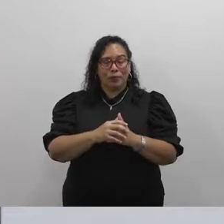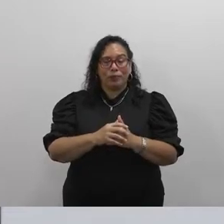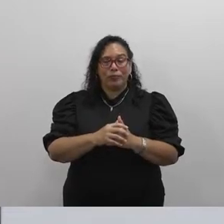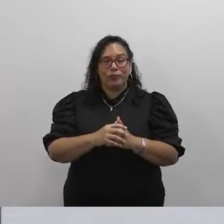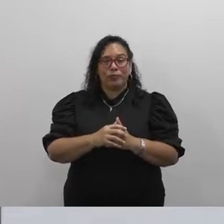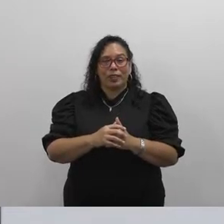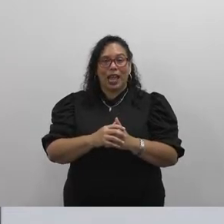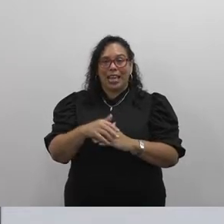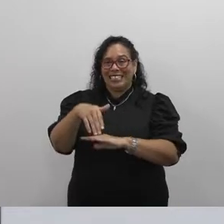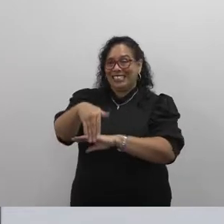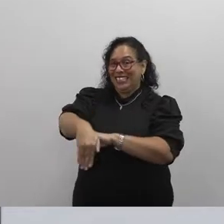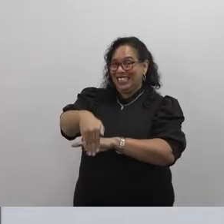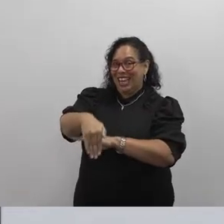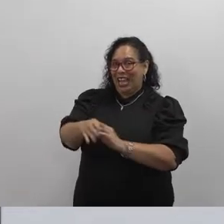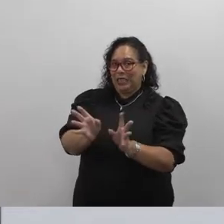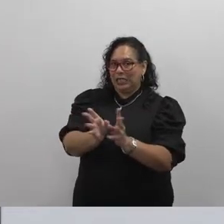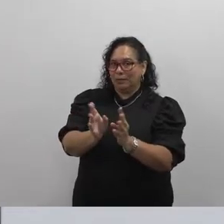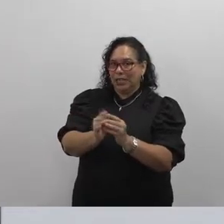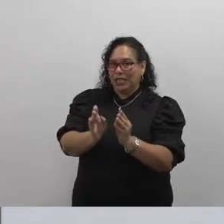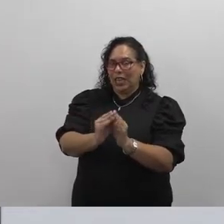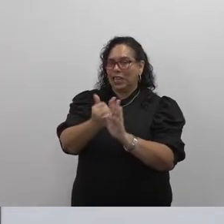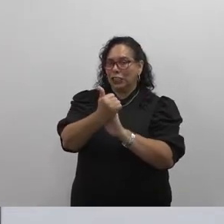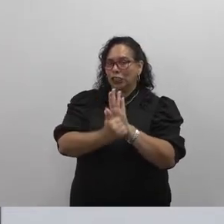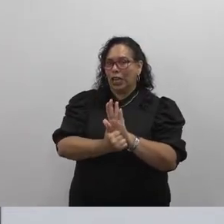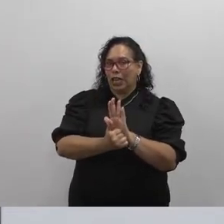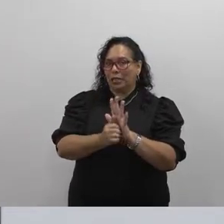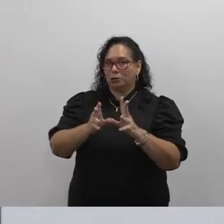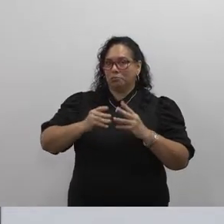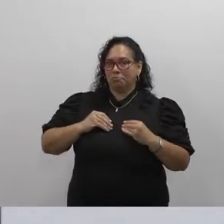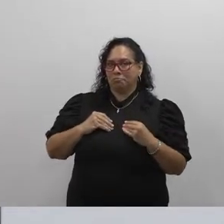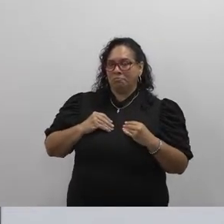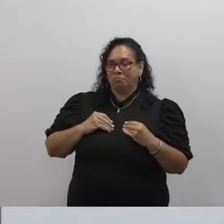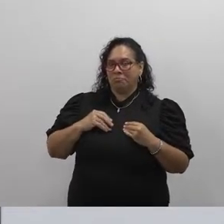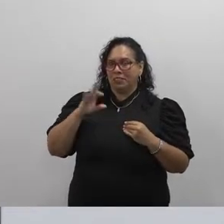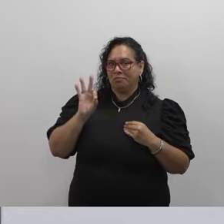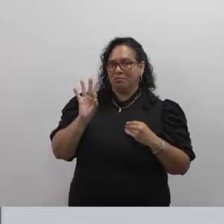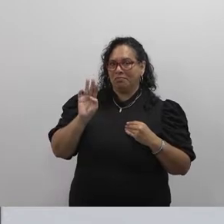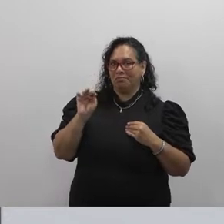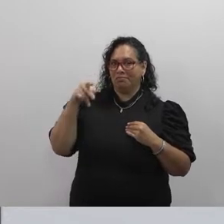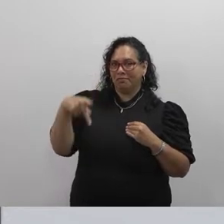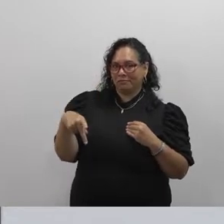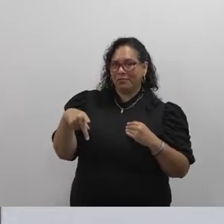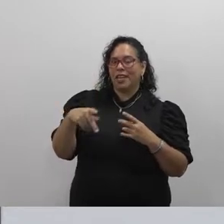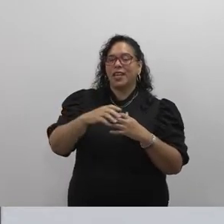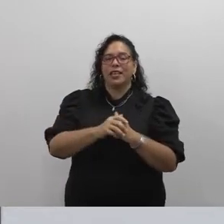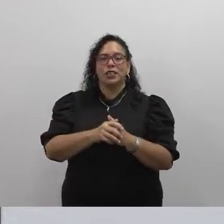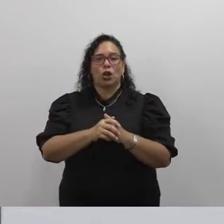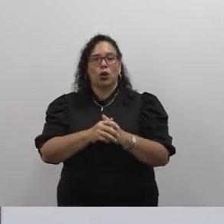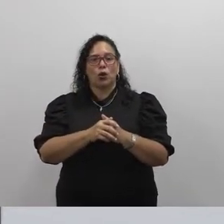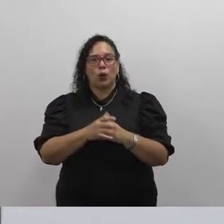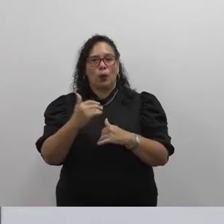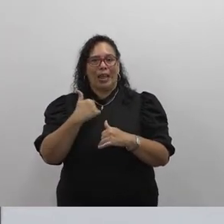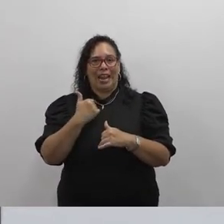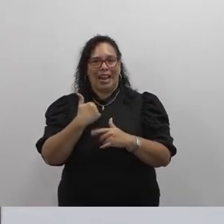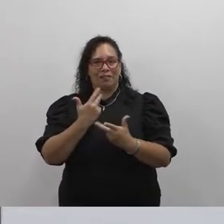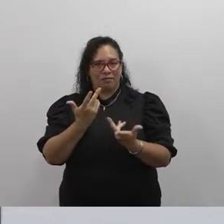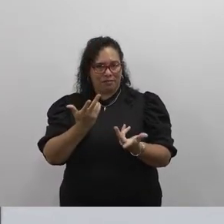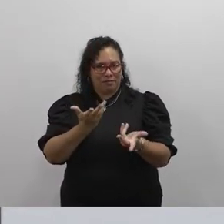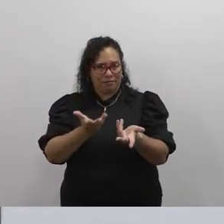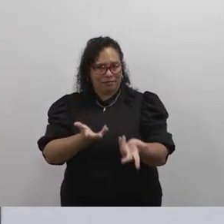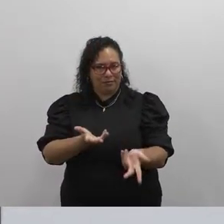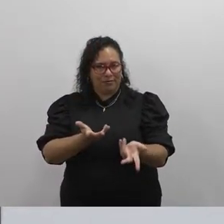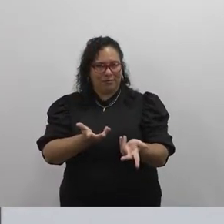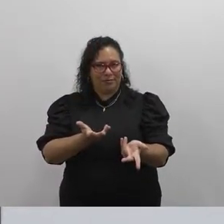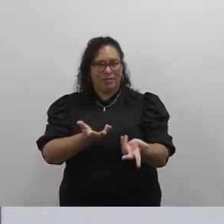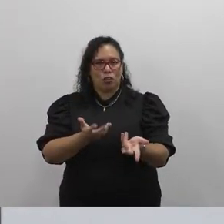you this evening will be an agenda item to adopt this master plan in its entirety. And again, we do have this master plan before you in its